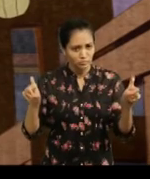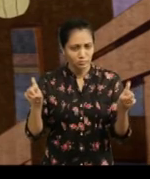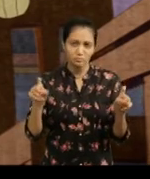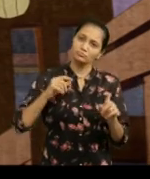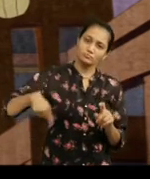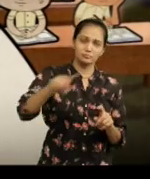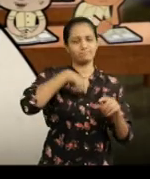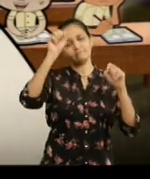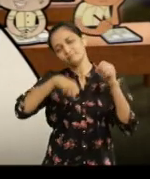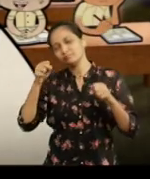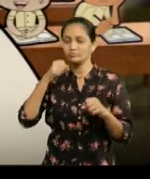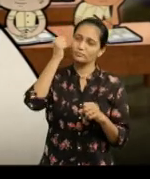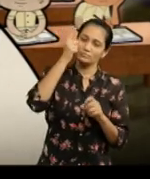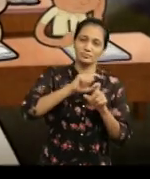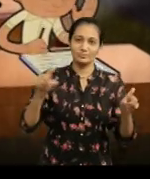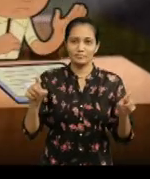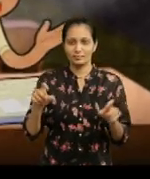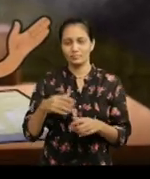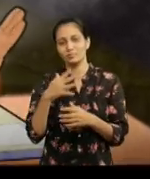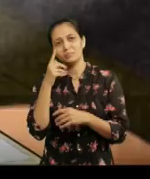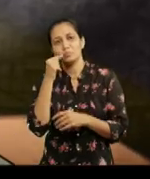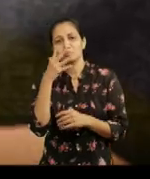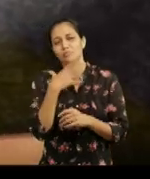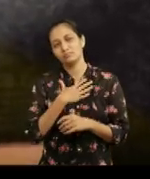I clear? Yes, teacher!